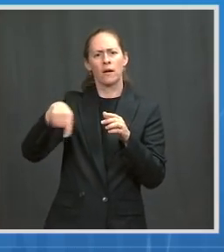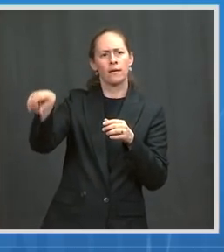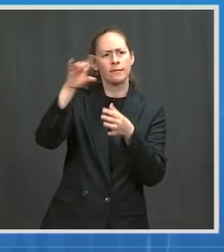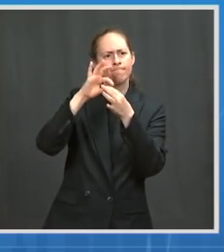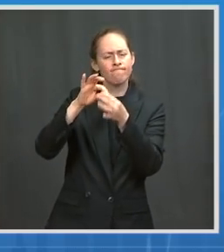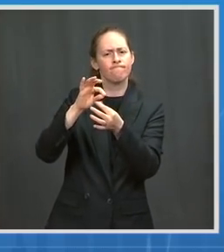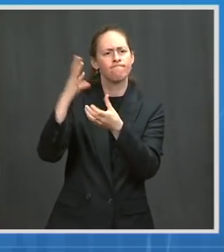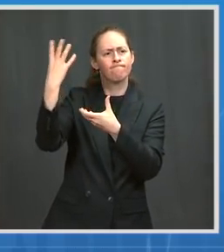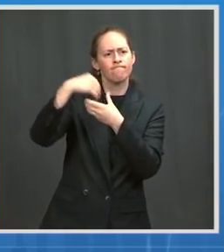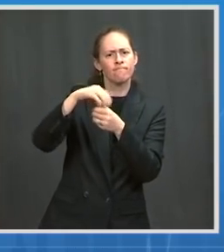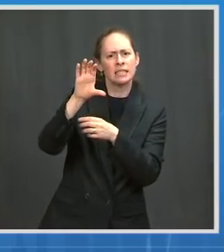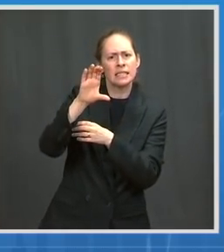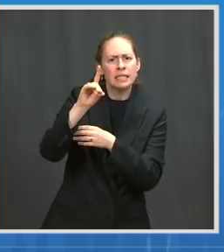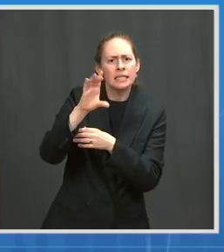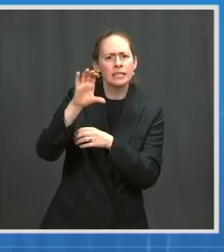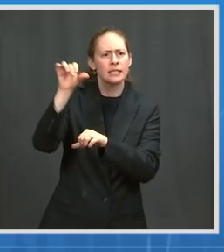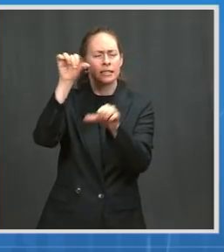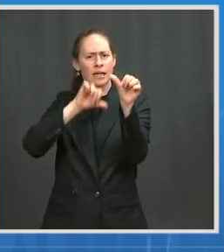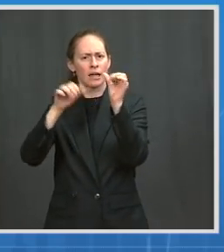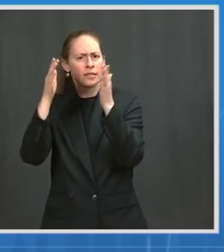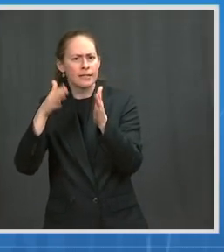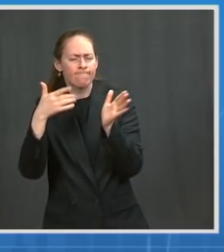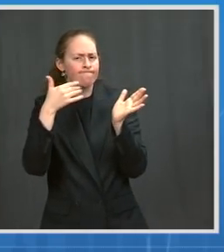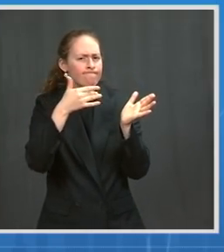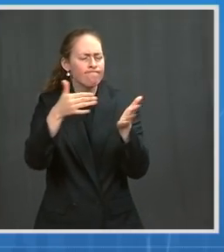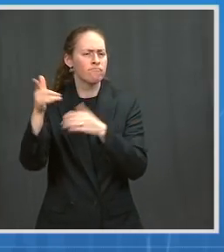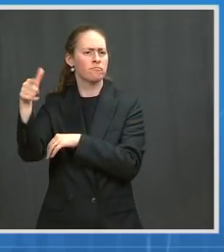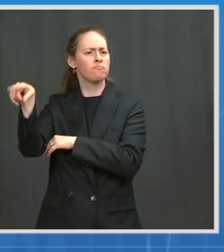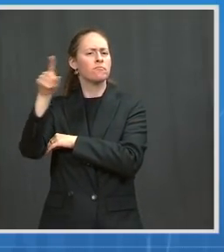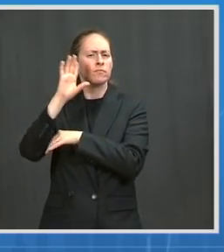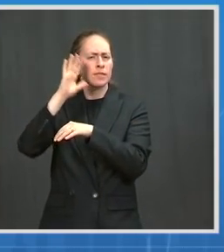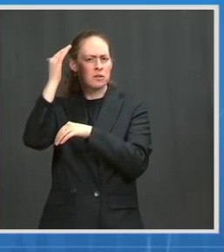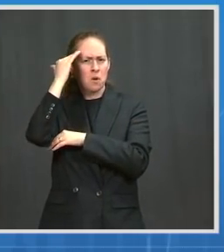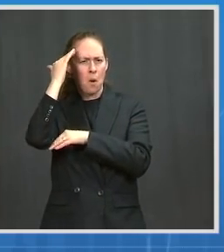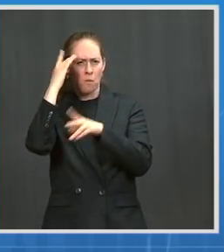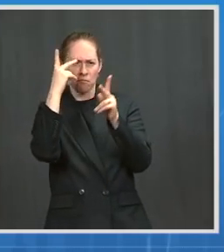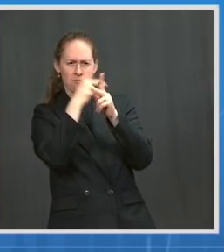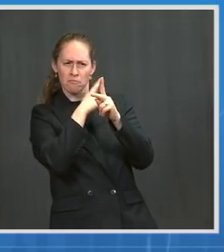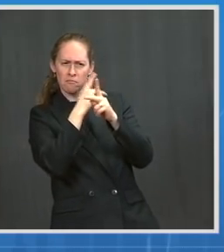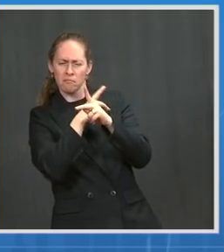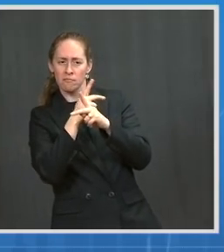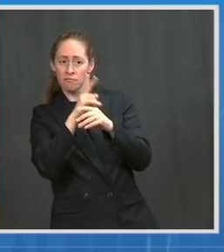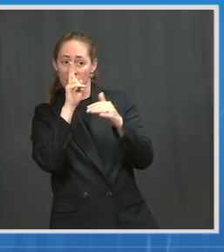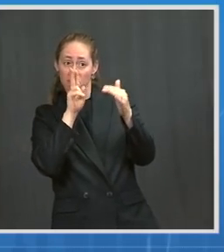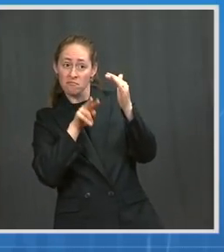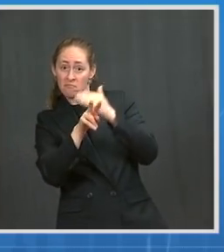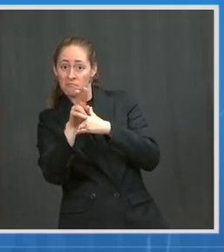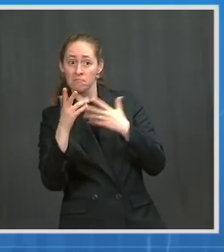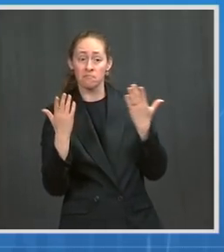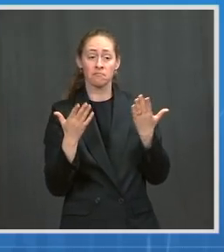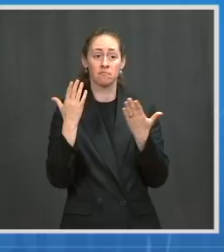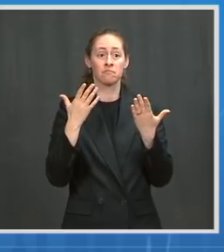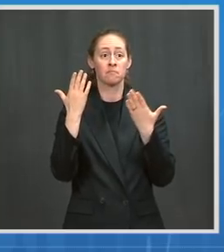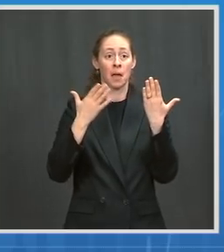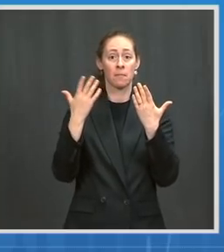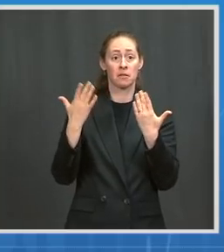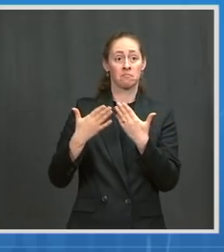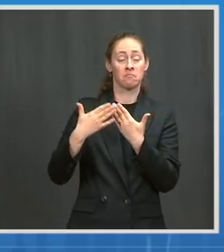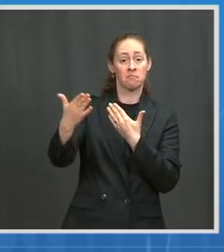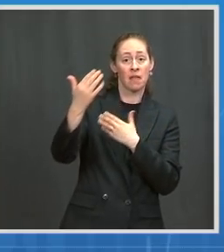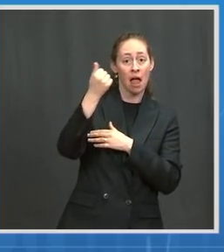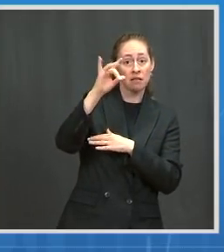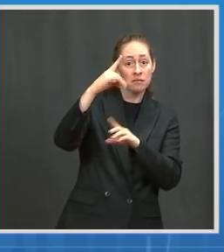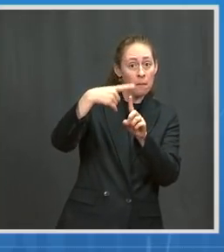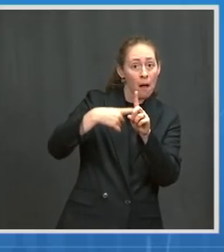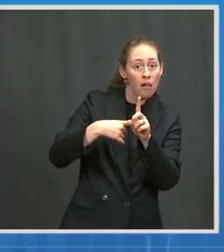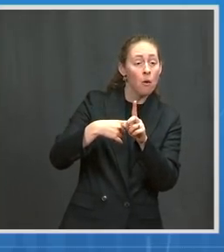With regard to projections, we don't know what that is. That could be a year, that could be 18 months, that could be much longer. We're going to have